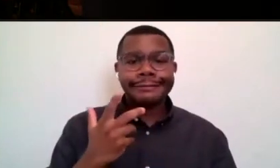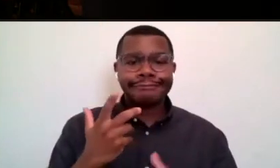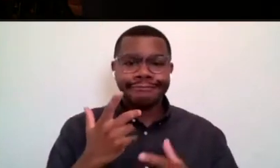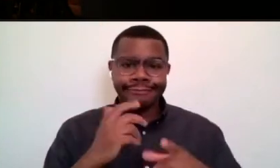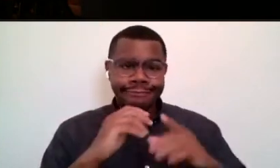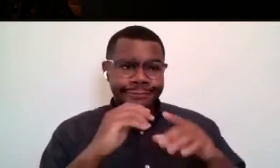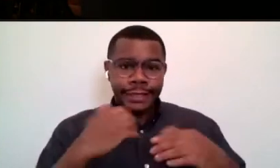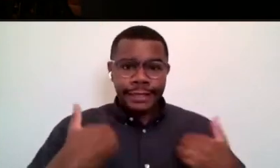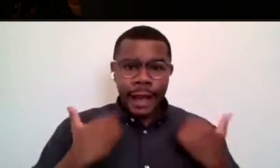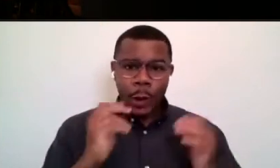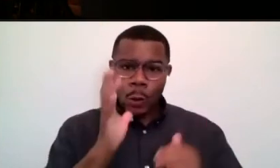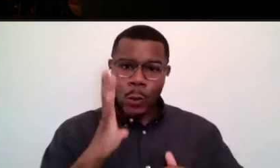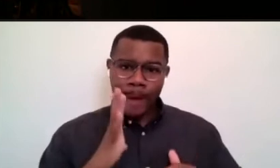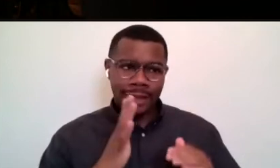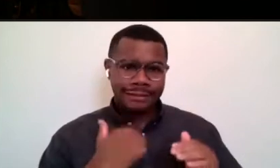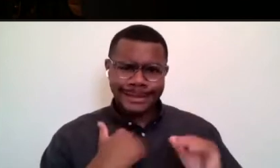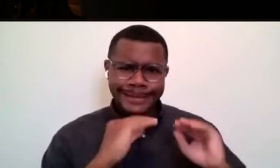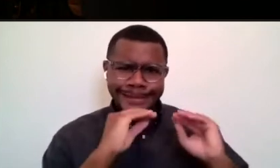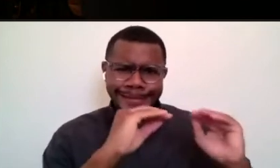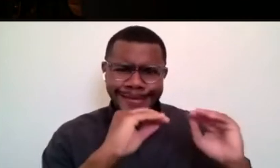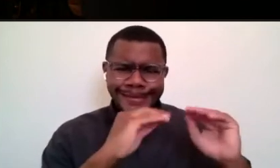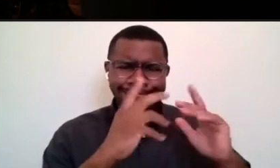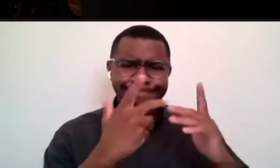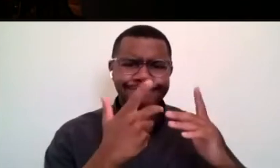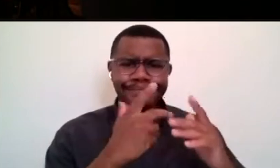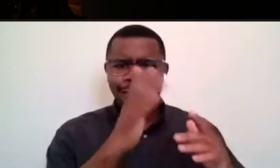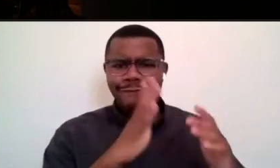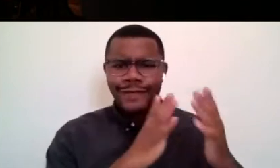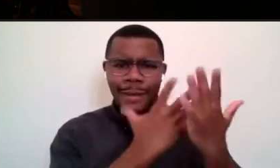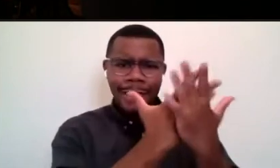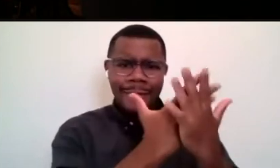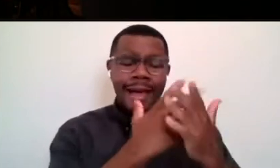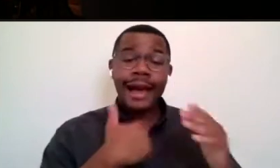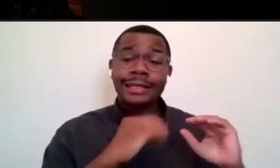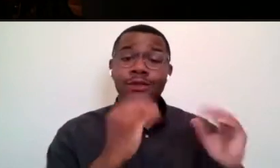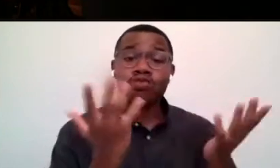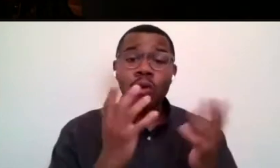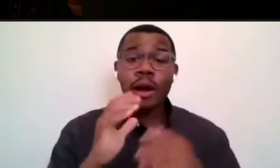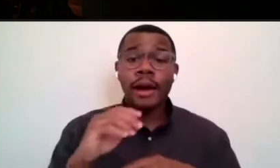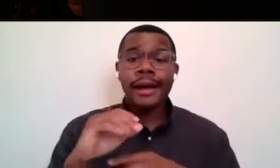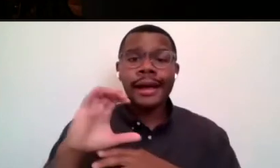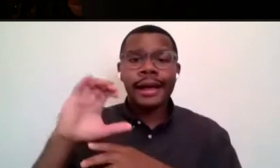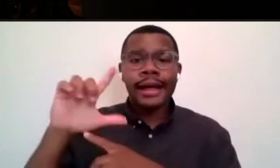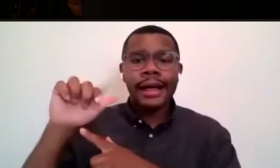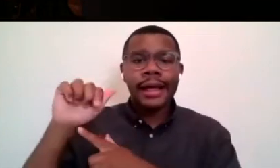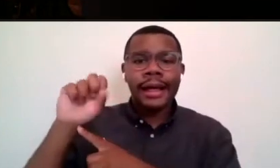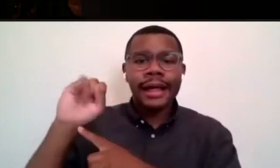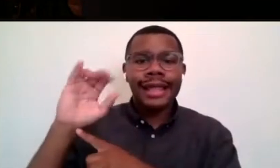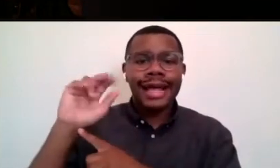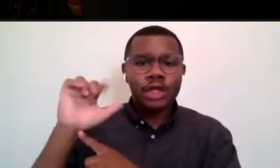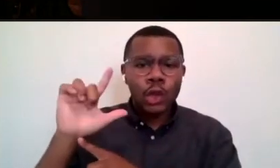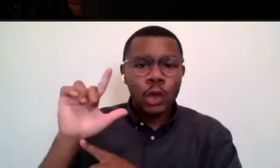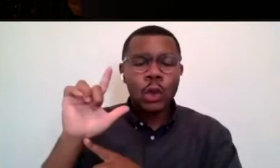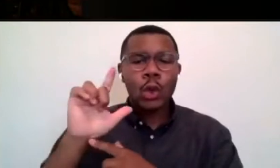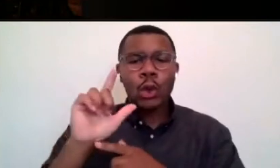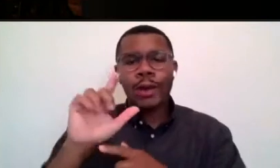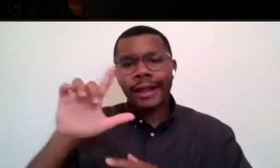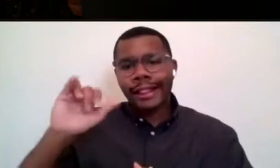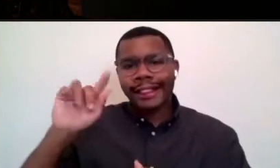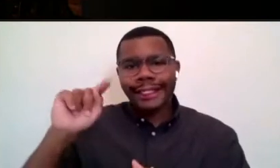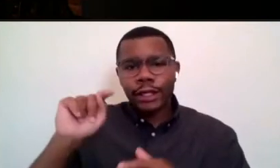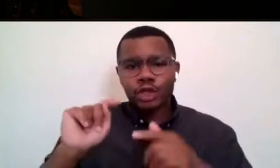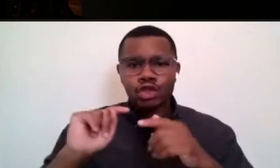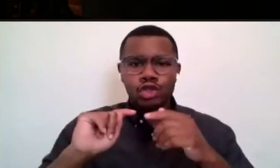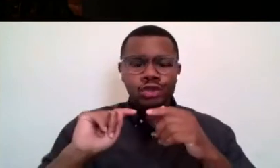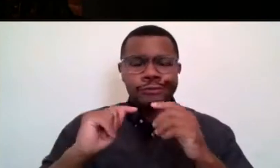know, a classical literature, Greek literature, Roman. We use Persephone. We use these